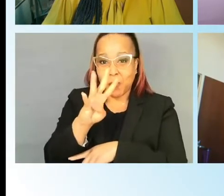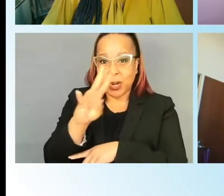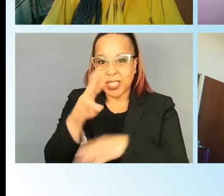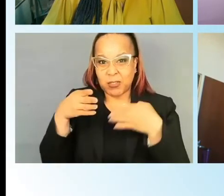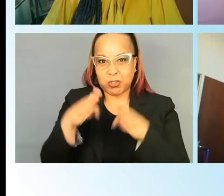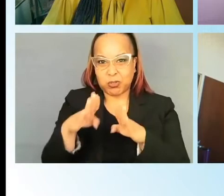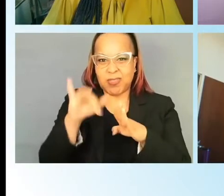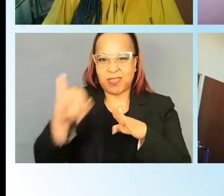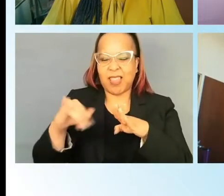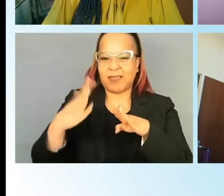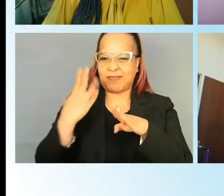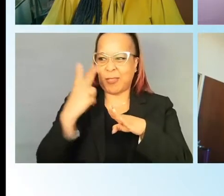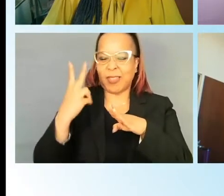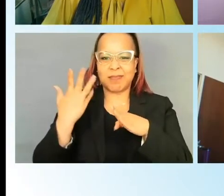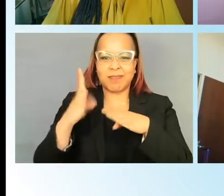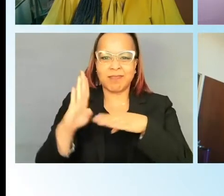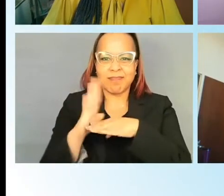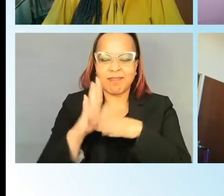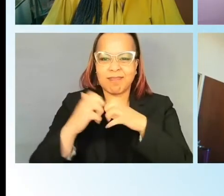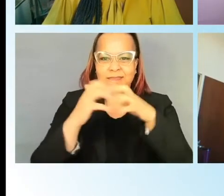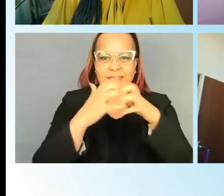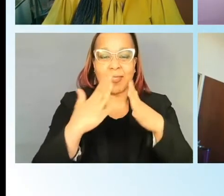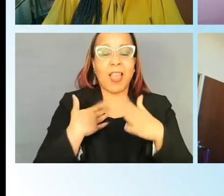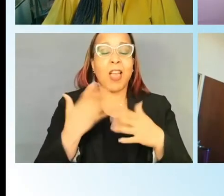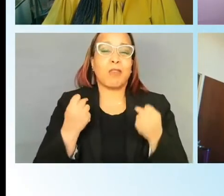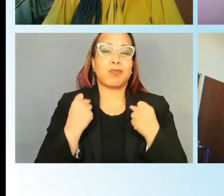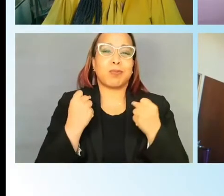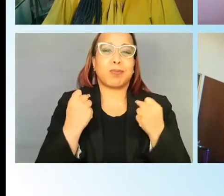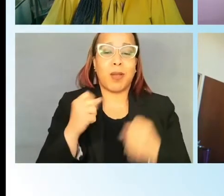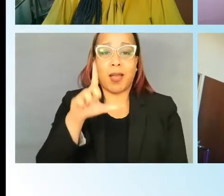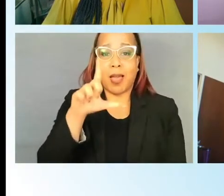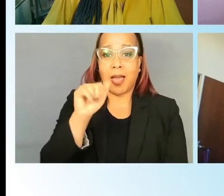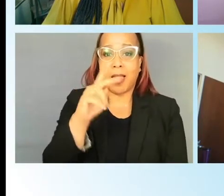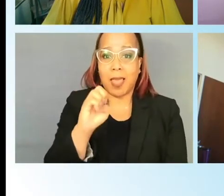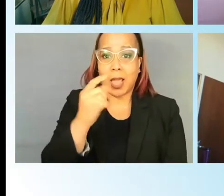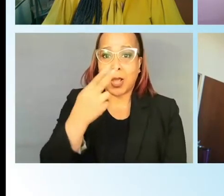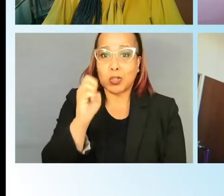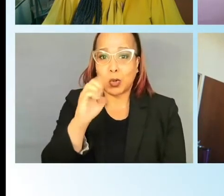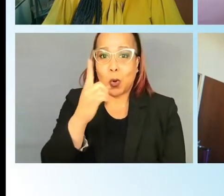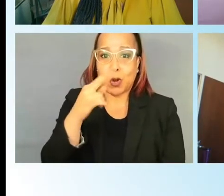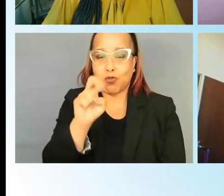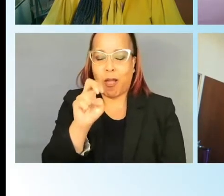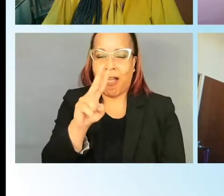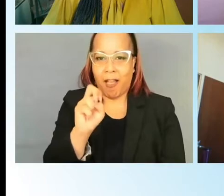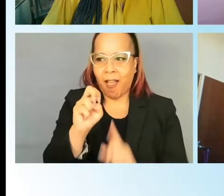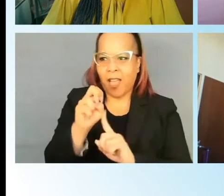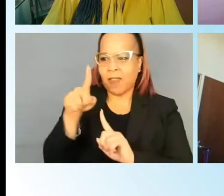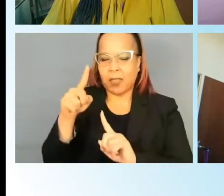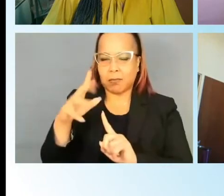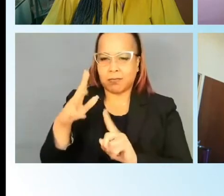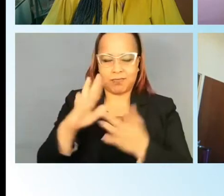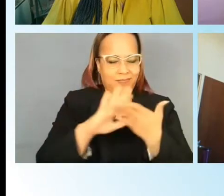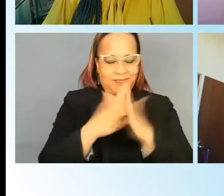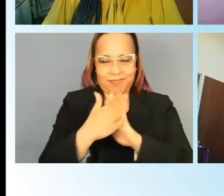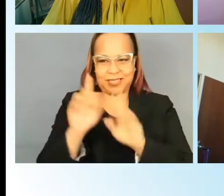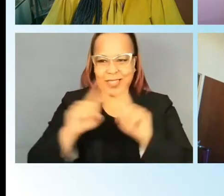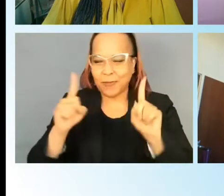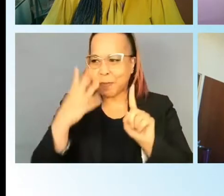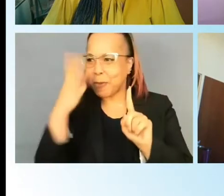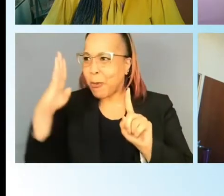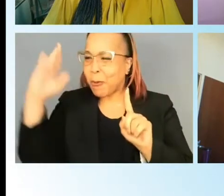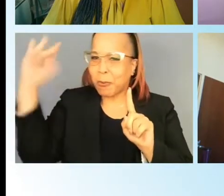industrial looking. And then all of a sudden you hit Lakeshore Drive and it's blue and beautiful. And then we'd be at the fountain